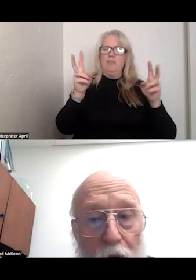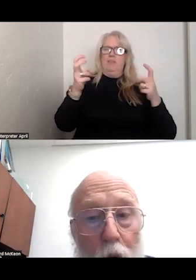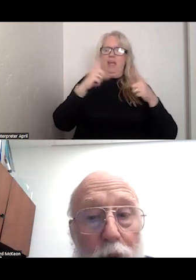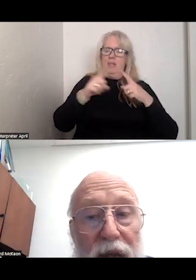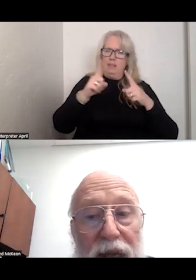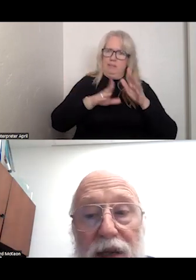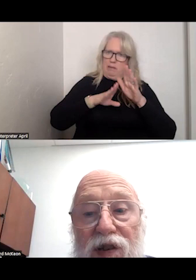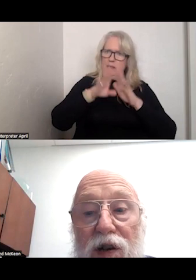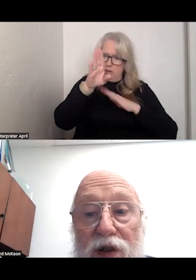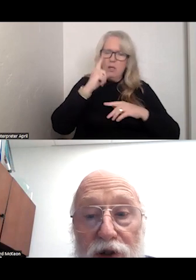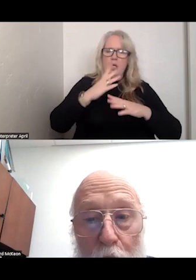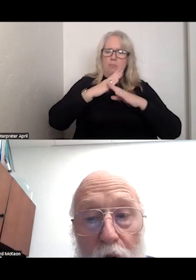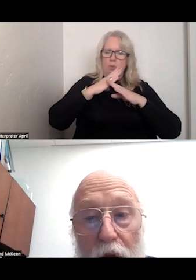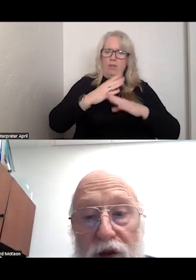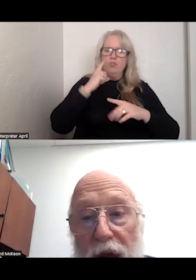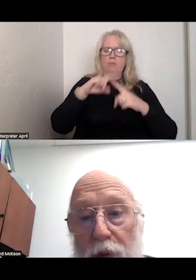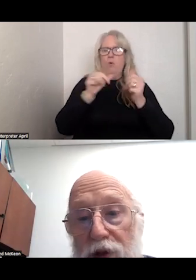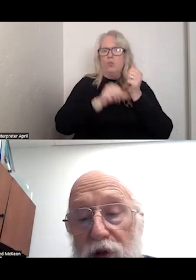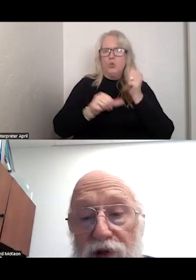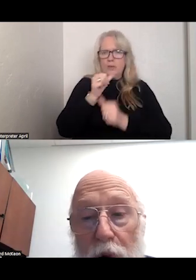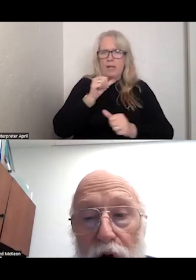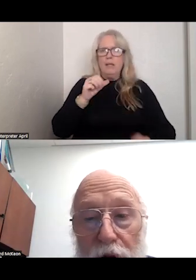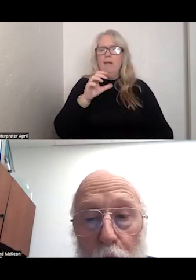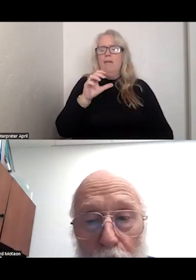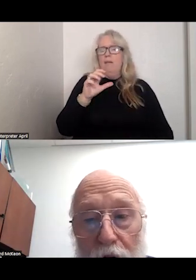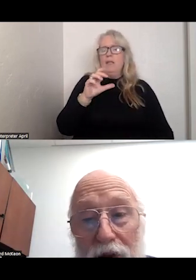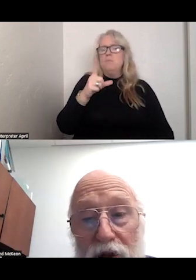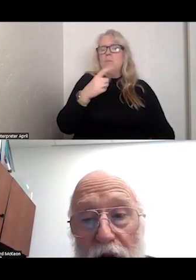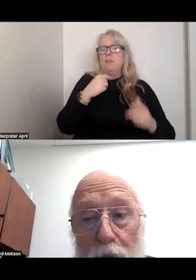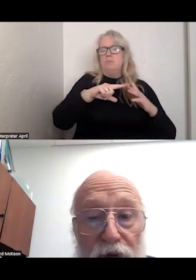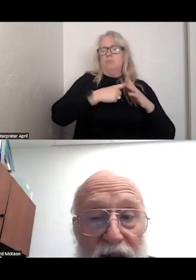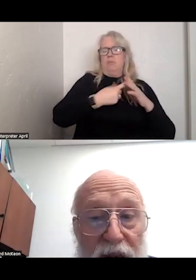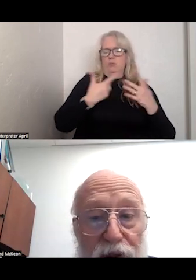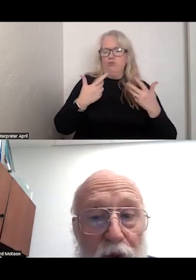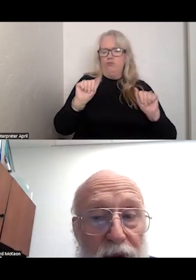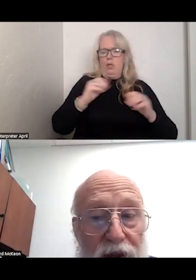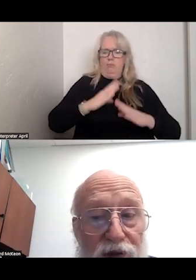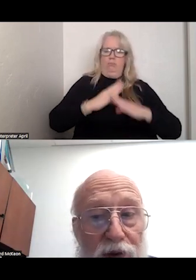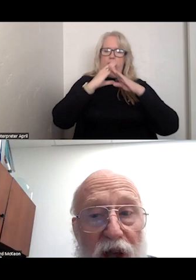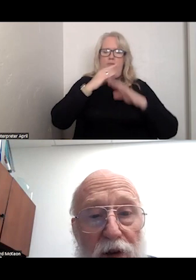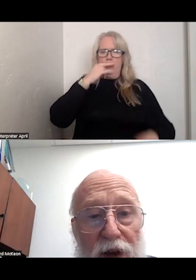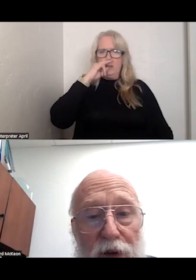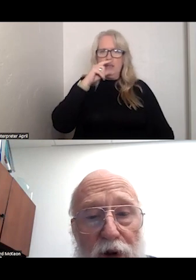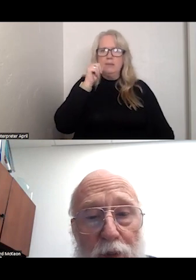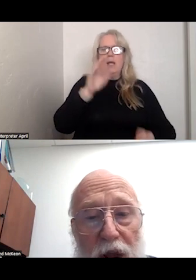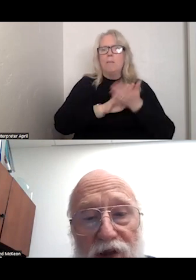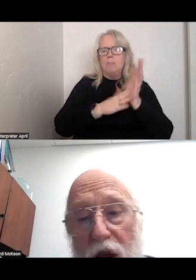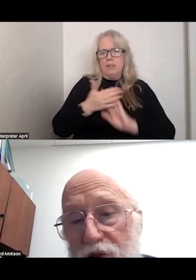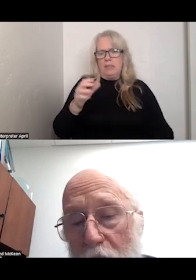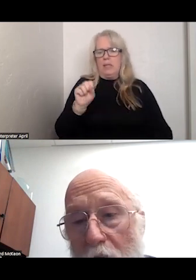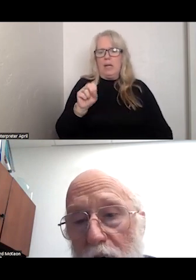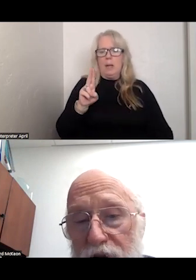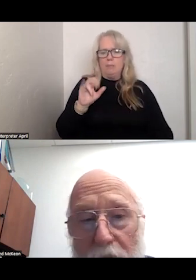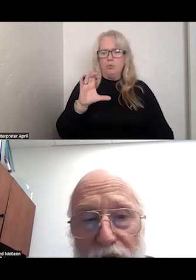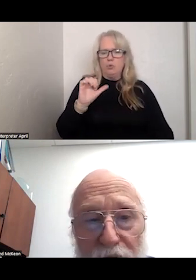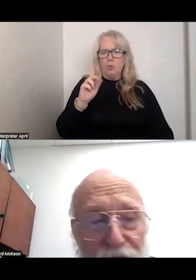prevention would be easier to do, to be able to do some early work to try to prevent kids from being suicidal in the first place.